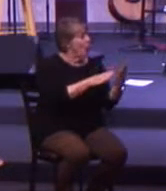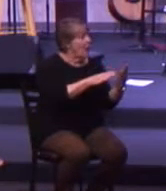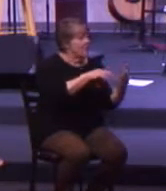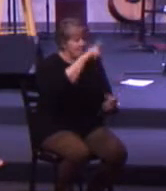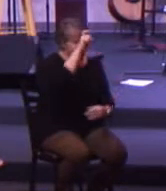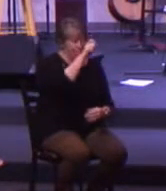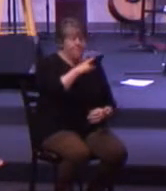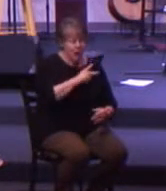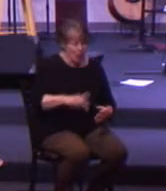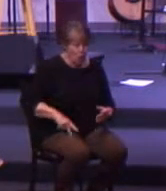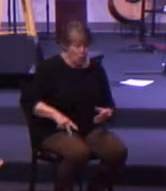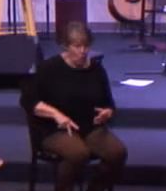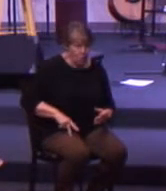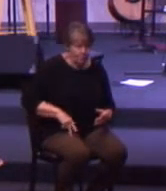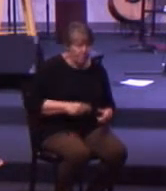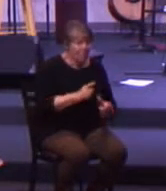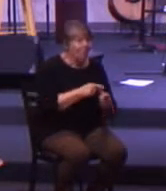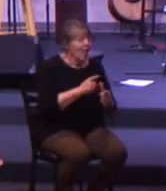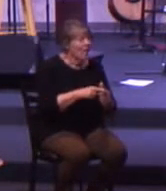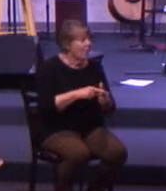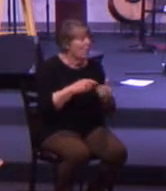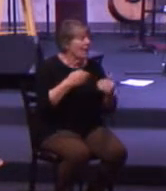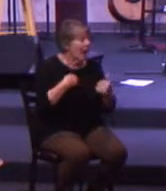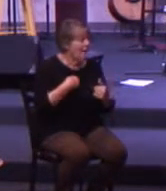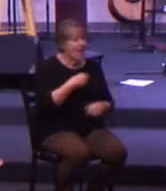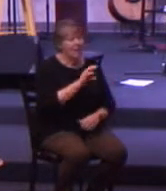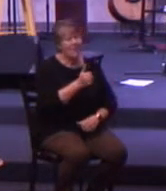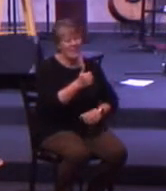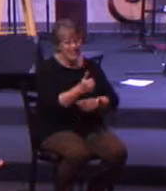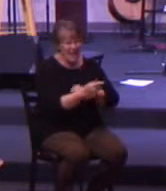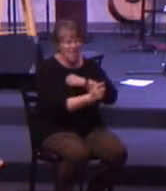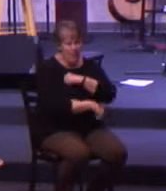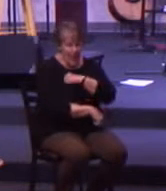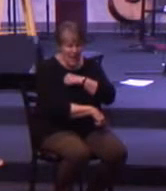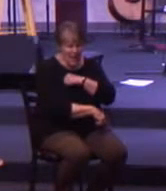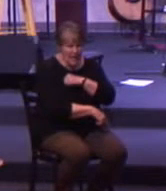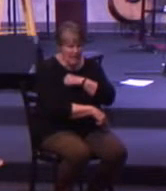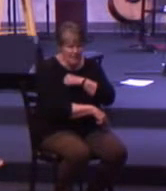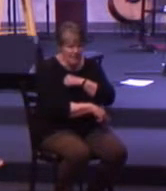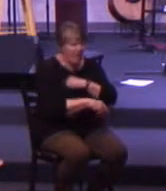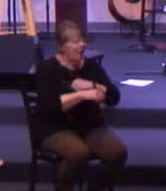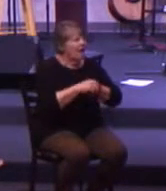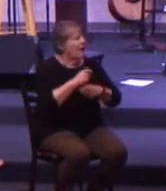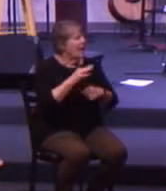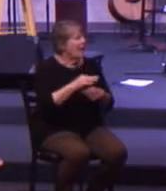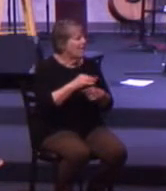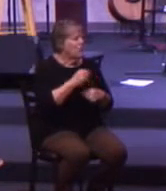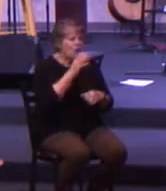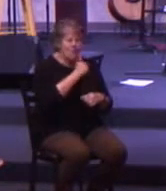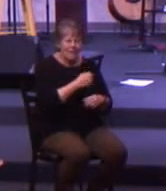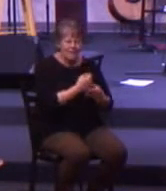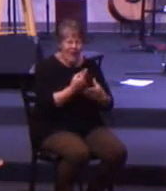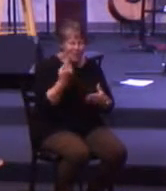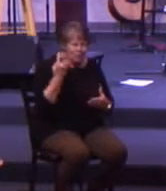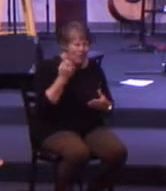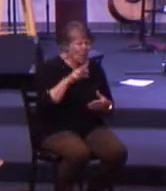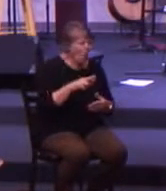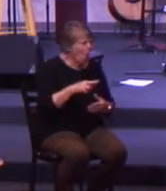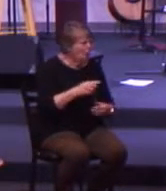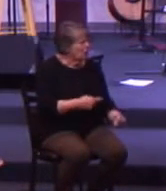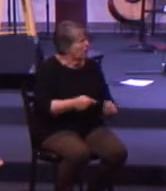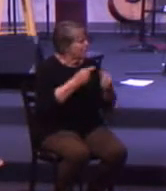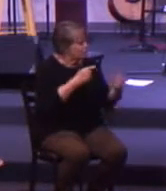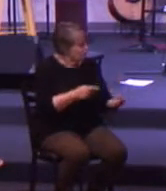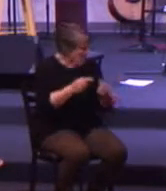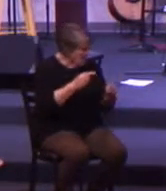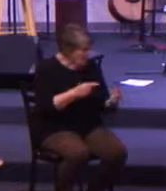10 plagues. 10 plagues which, as we learned last week, if you missed last week, or if you've ever struggled with the question, is God actually